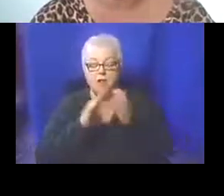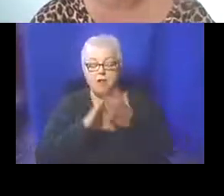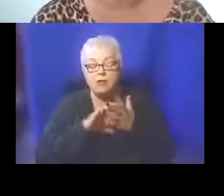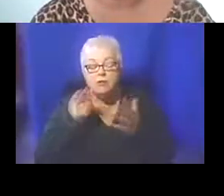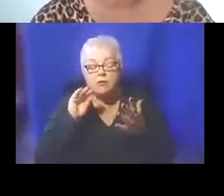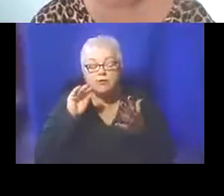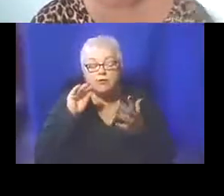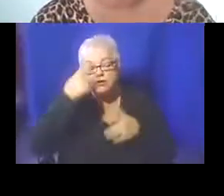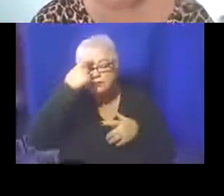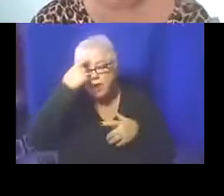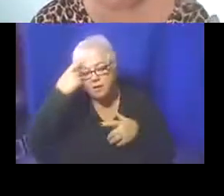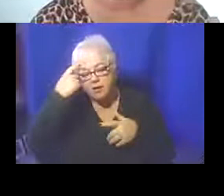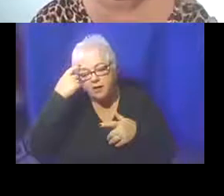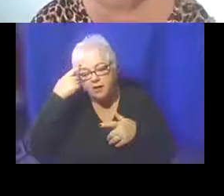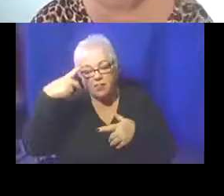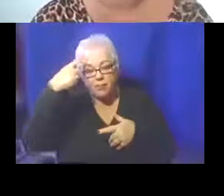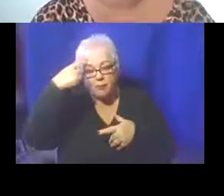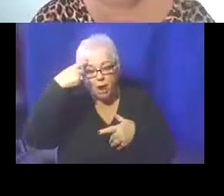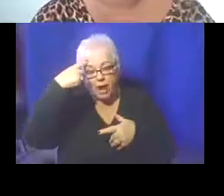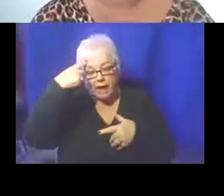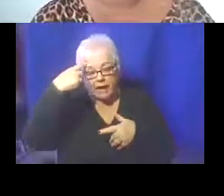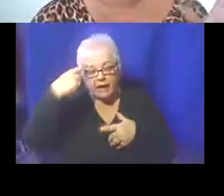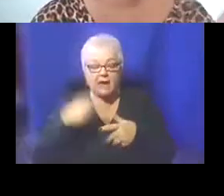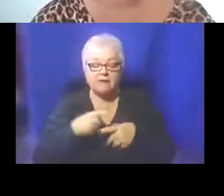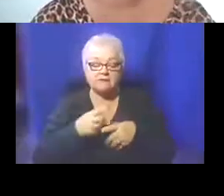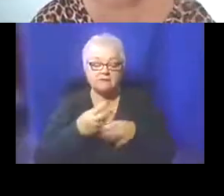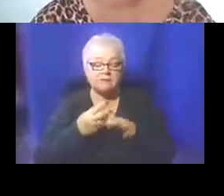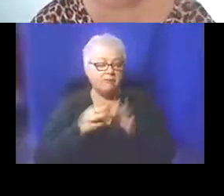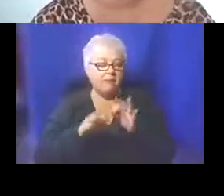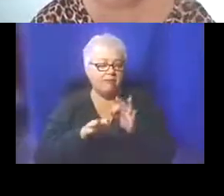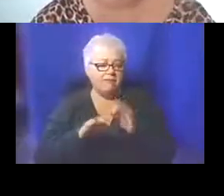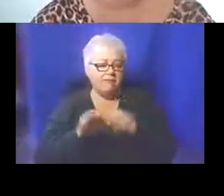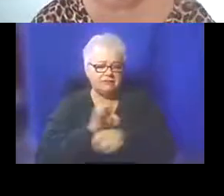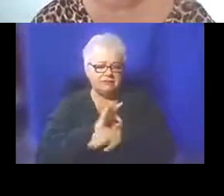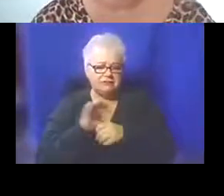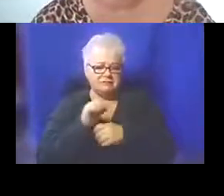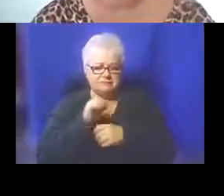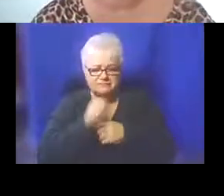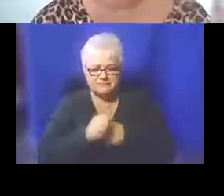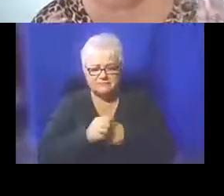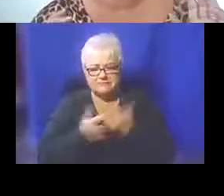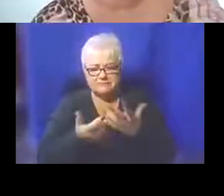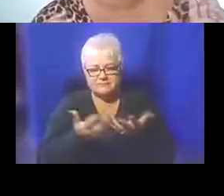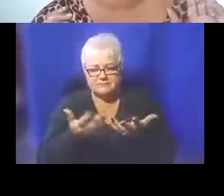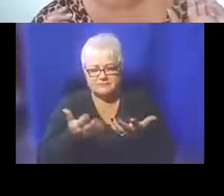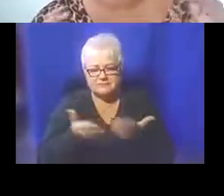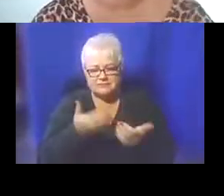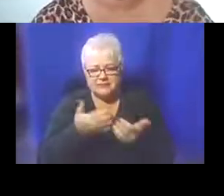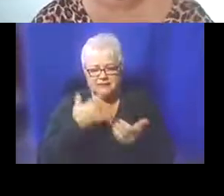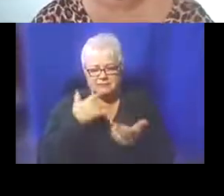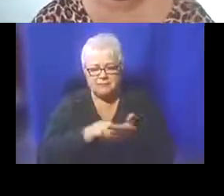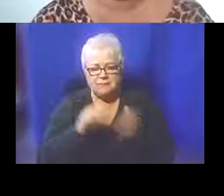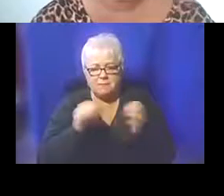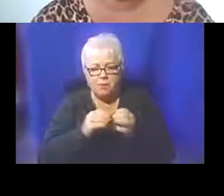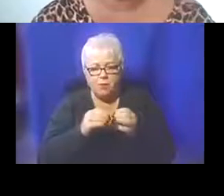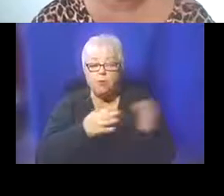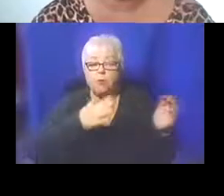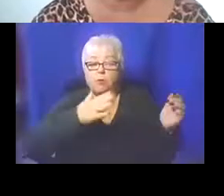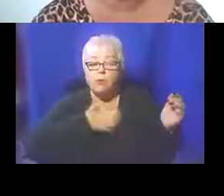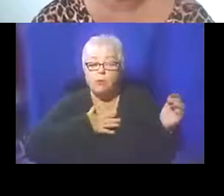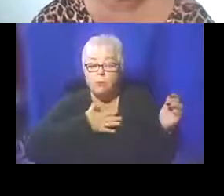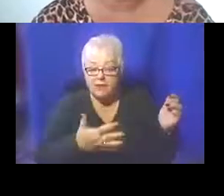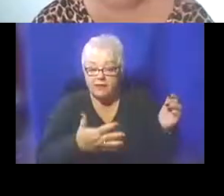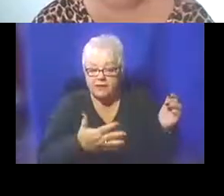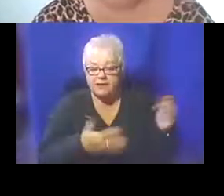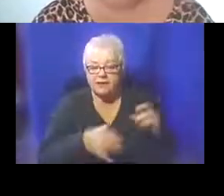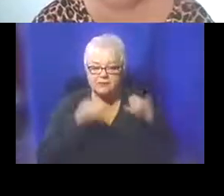the brain and just simple functioning, not the easier it's been for me to stay in this work, but the more willing I've been to stay